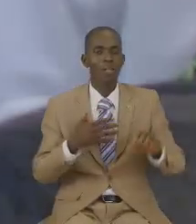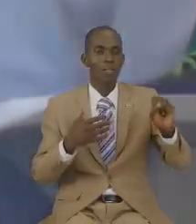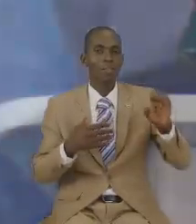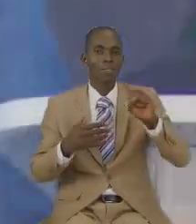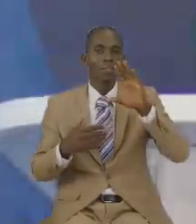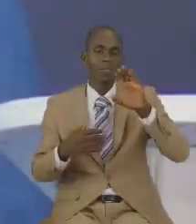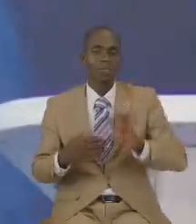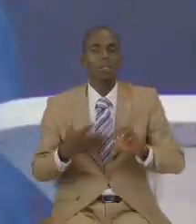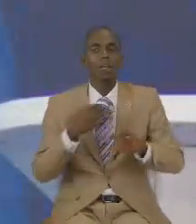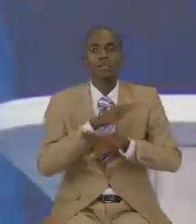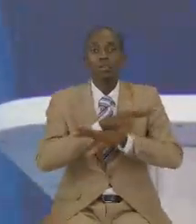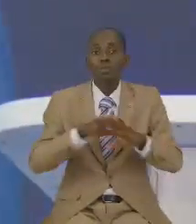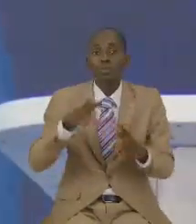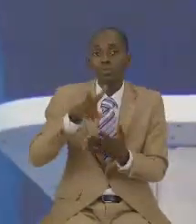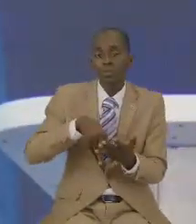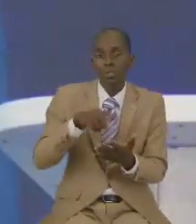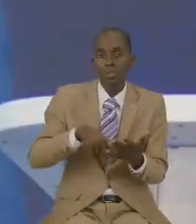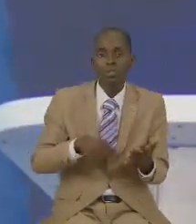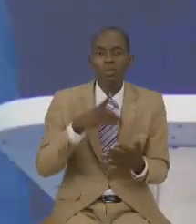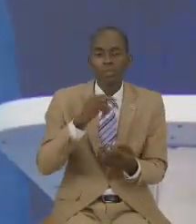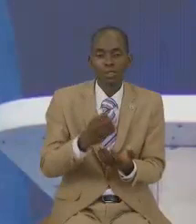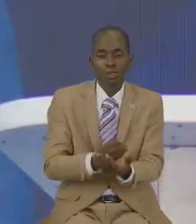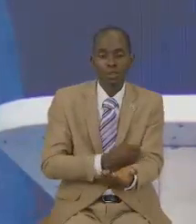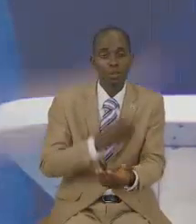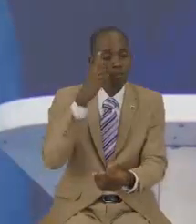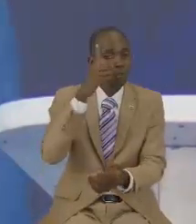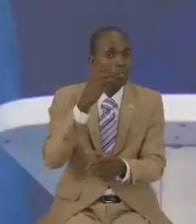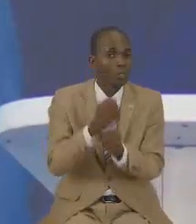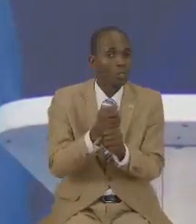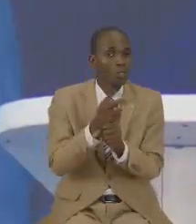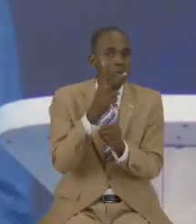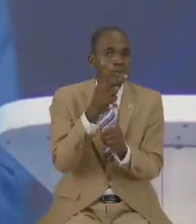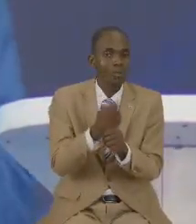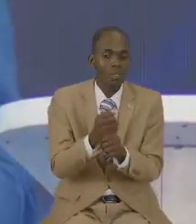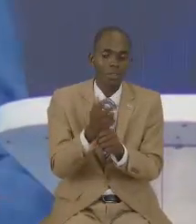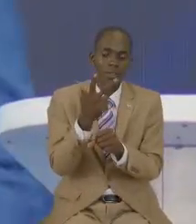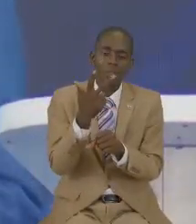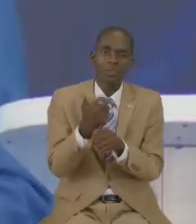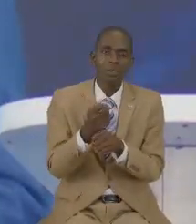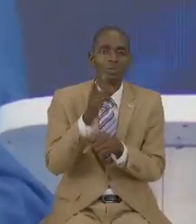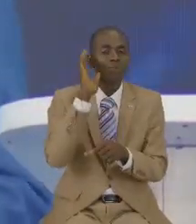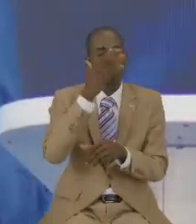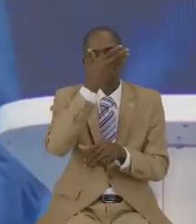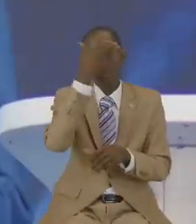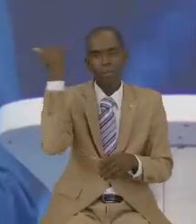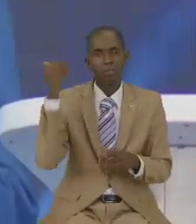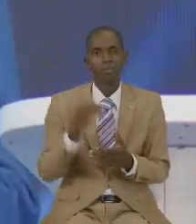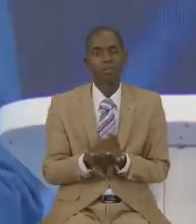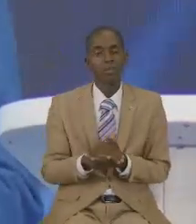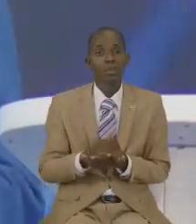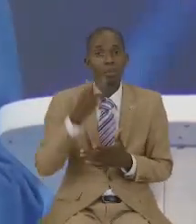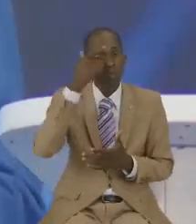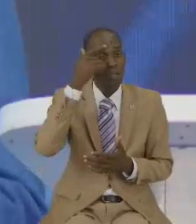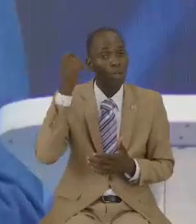reach those subjects for 1 year, 2 years, 3 years, you forget. Because